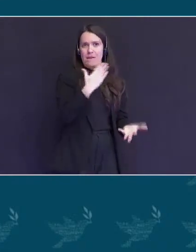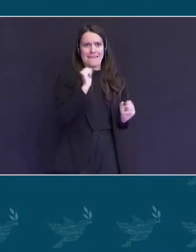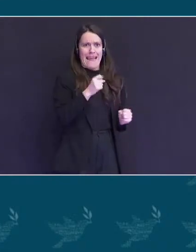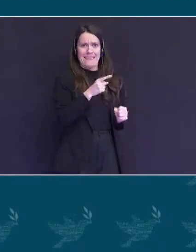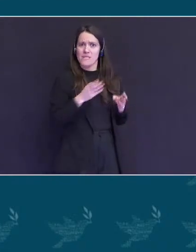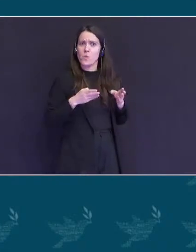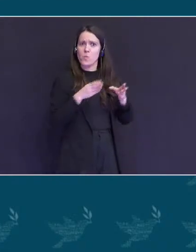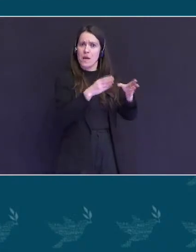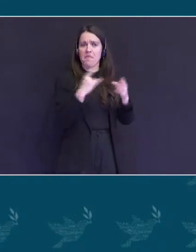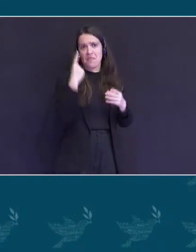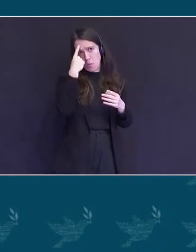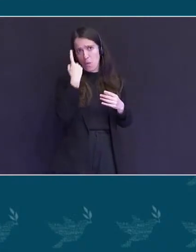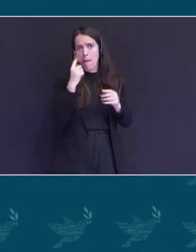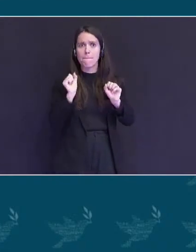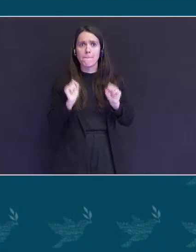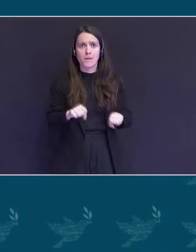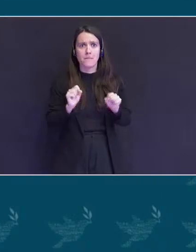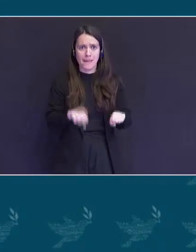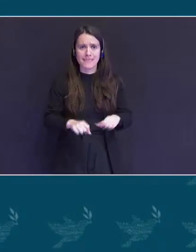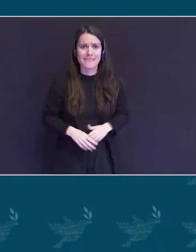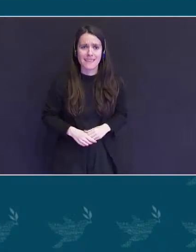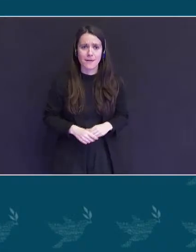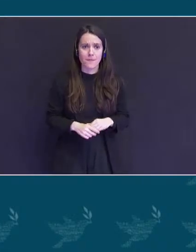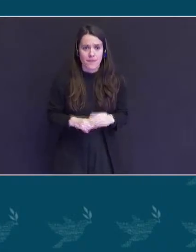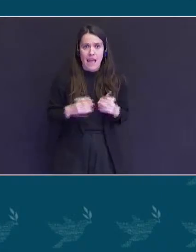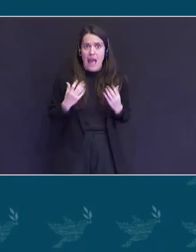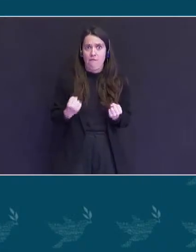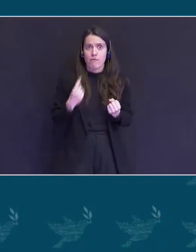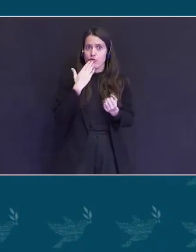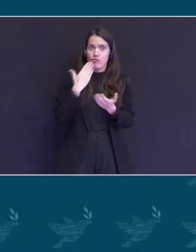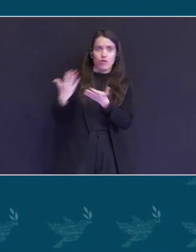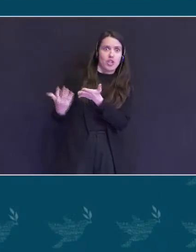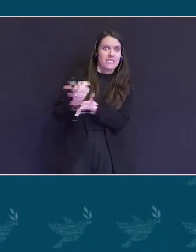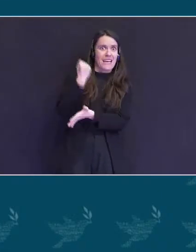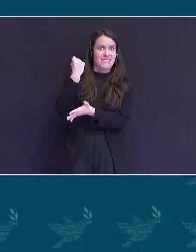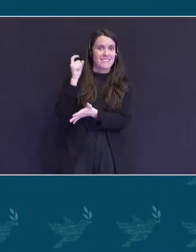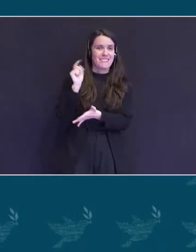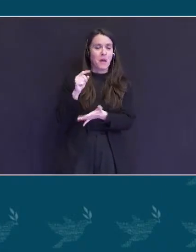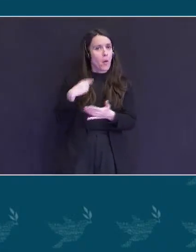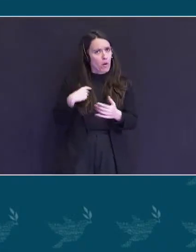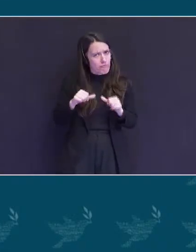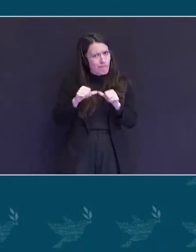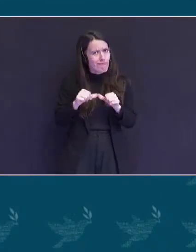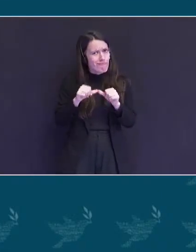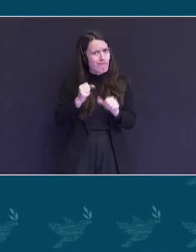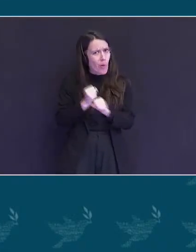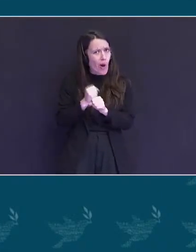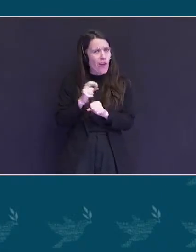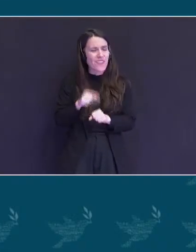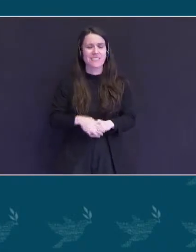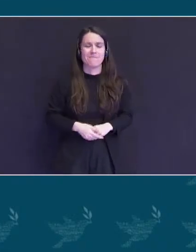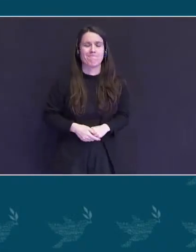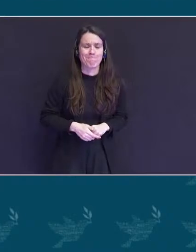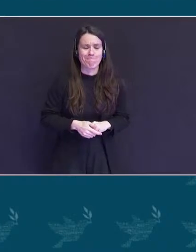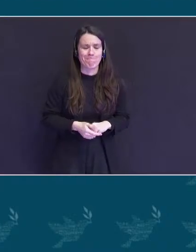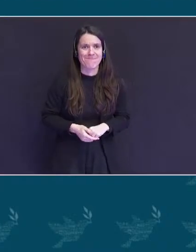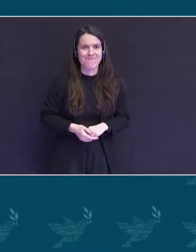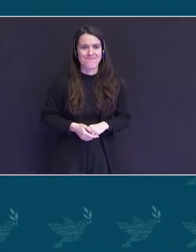So that's a possibility, and I think we had success with that, and we'll still keep working on it. And I also want to say